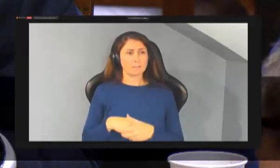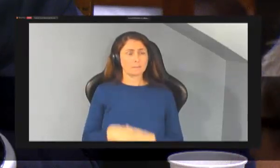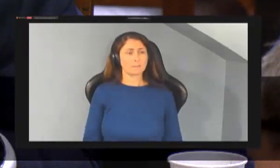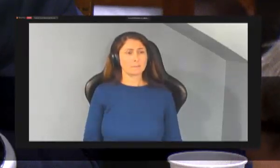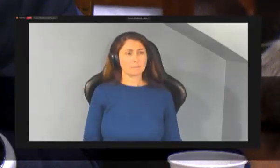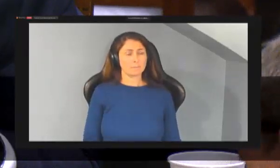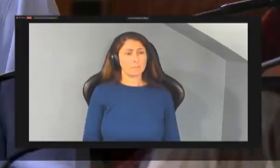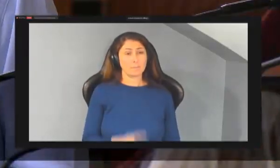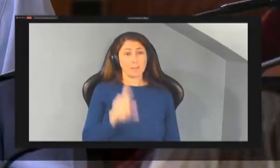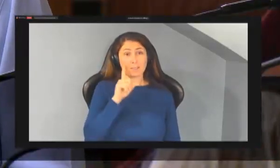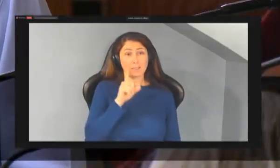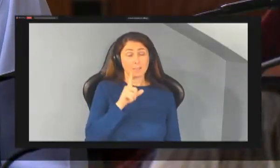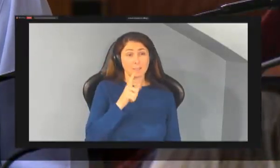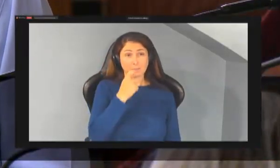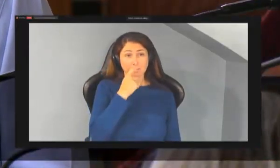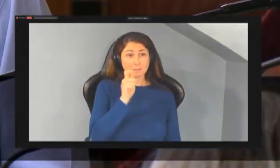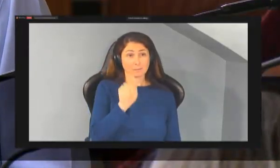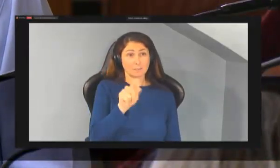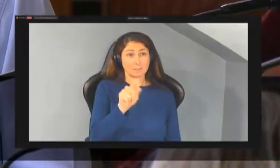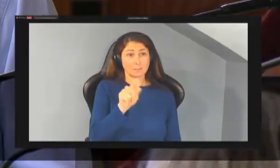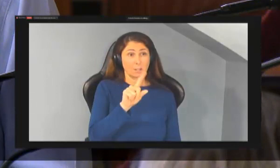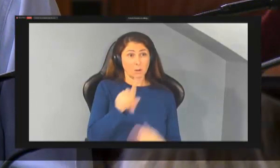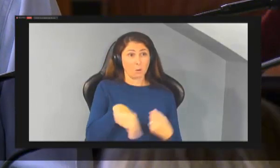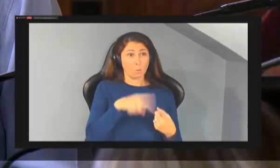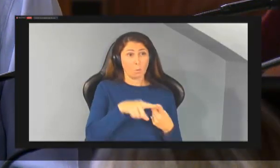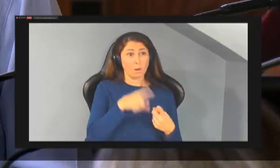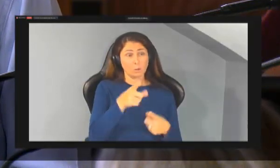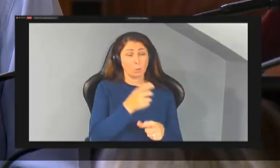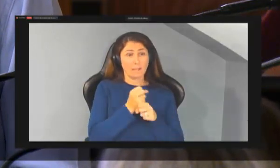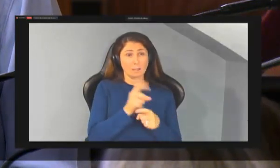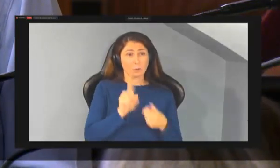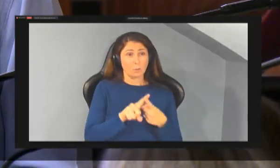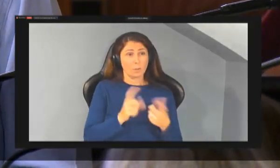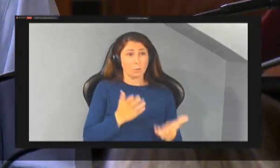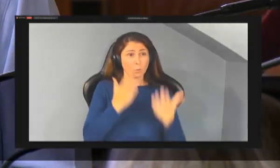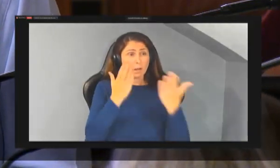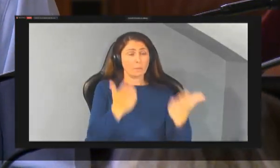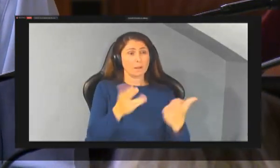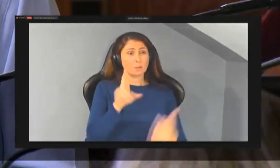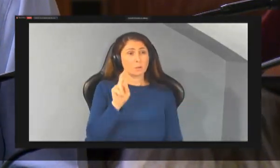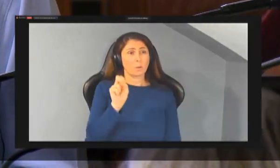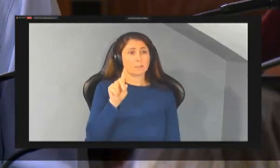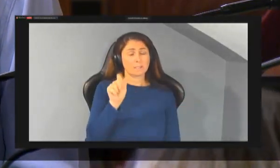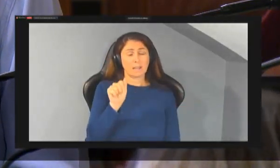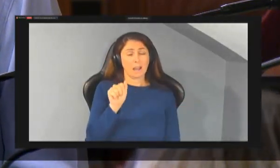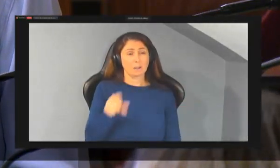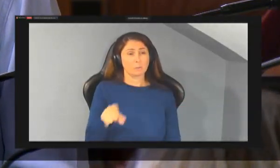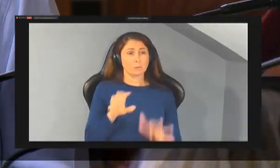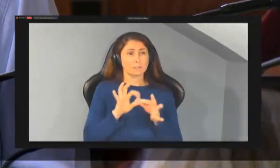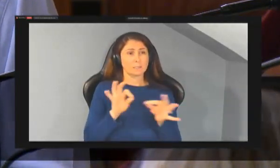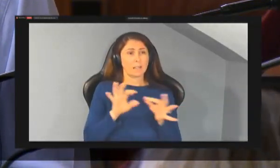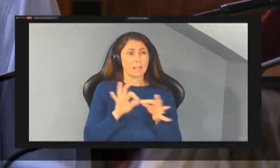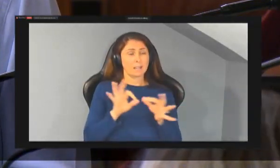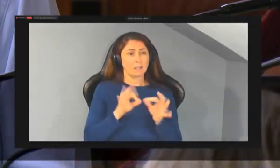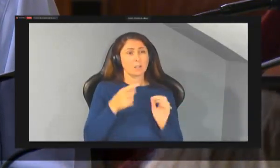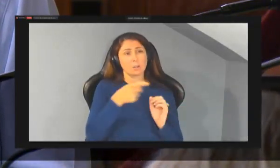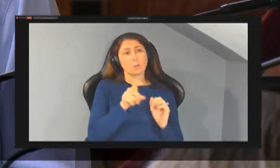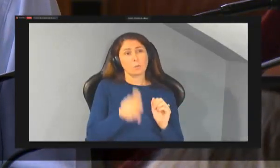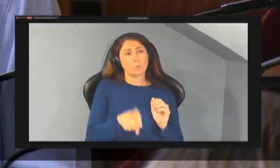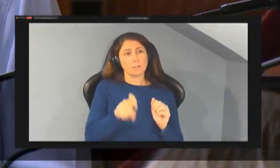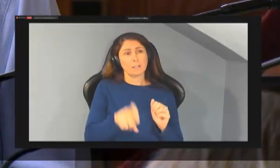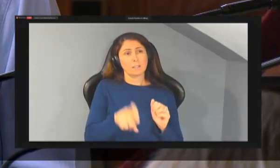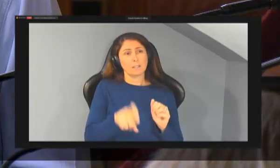bottom line is when you get to the recommendation, USDA was saying, basically you need a deer management